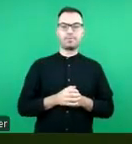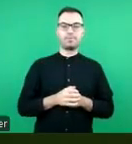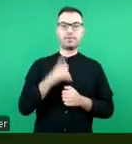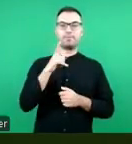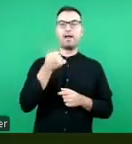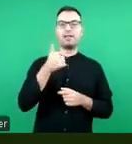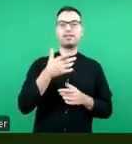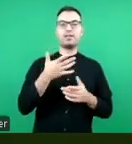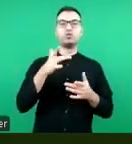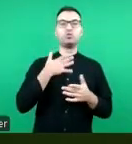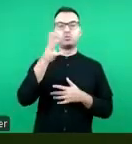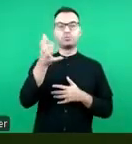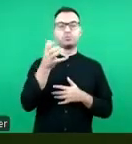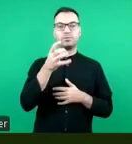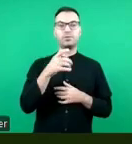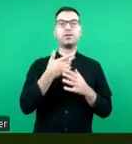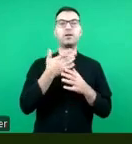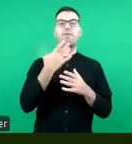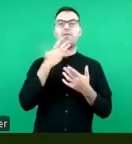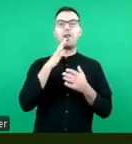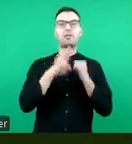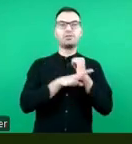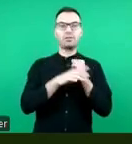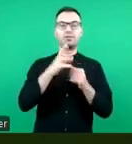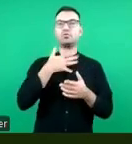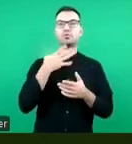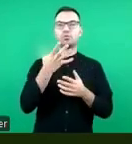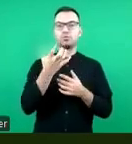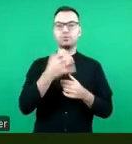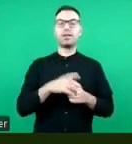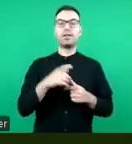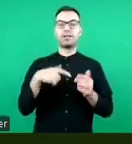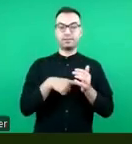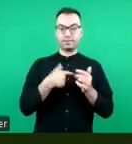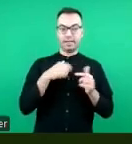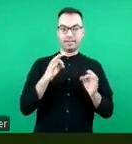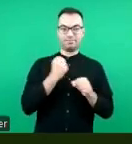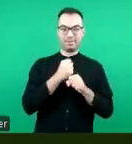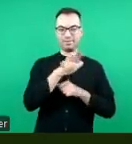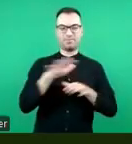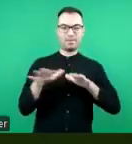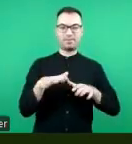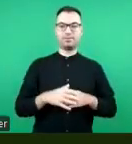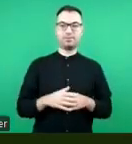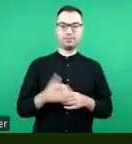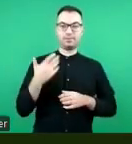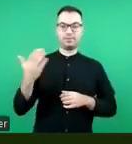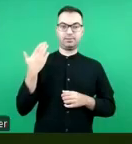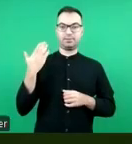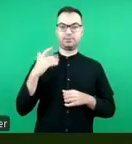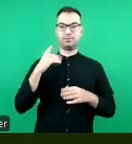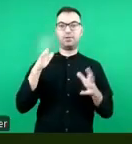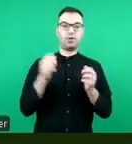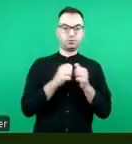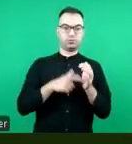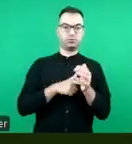organ to be able to detect burned timber, and where I'm working now, we, like recently, last year, we found it